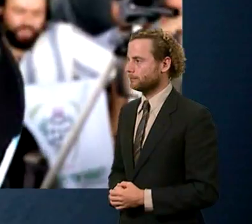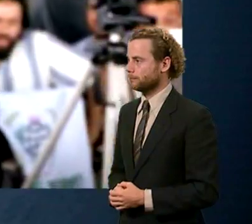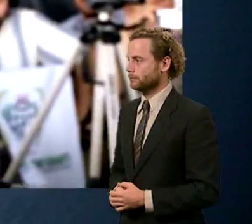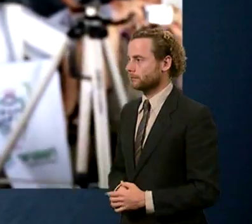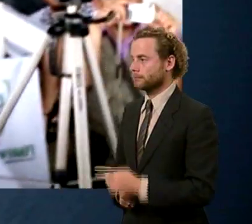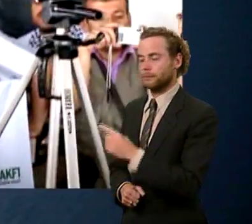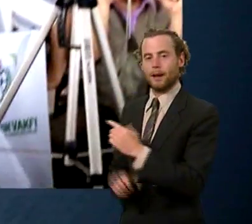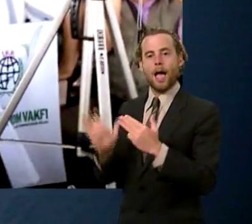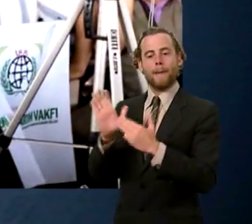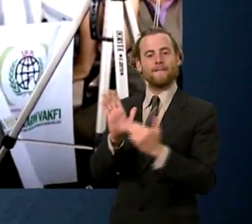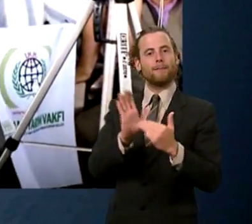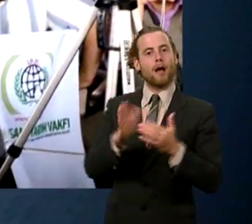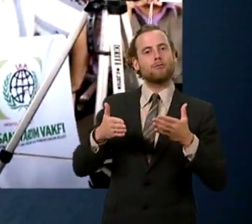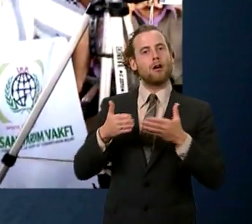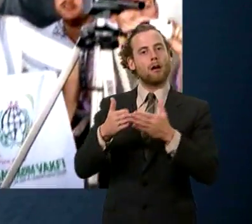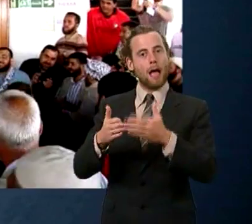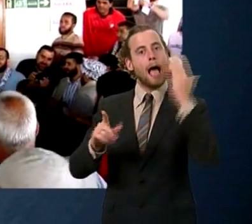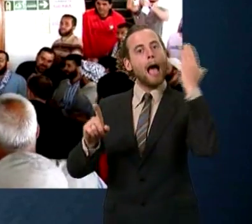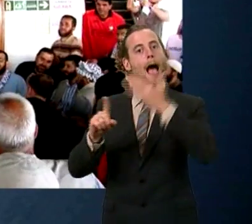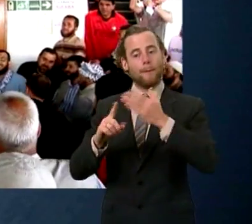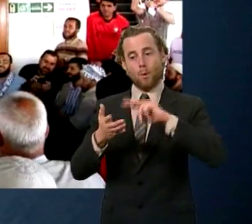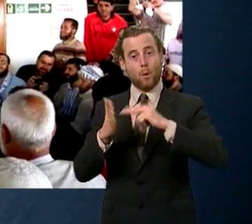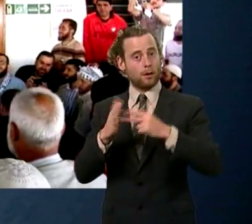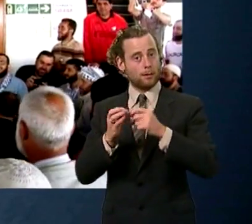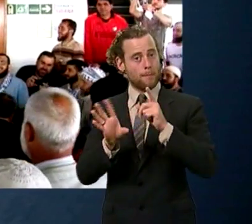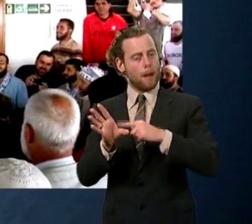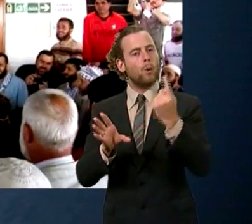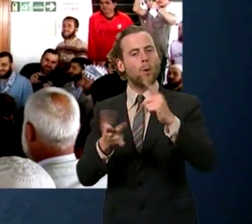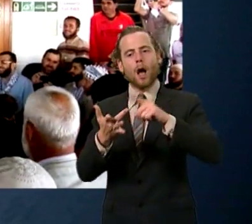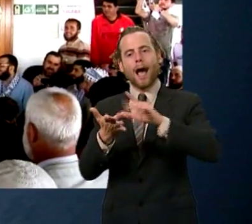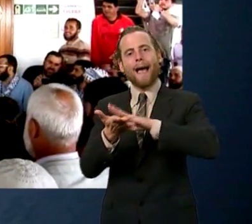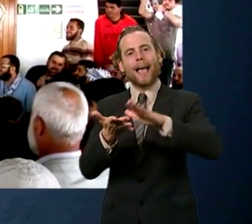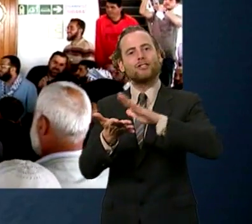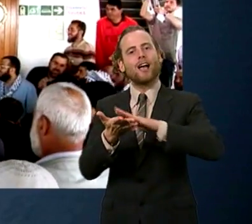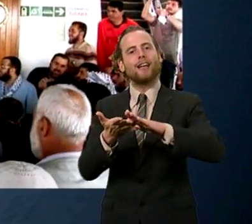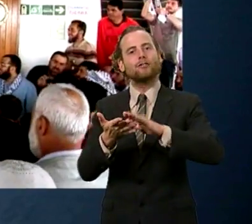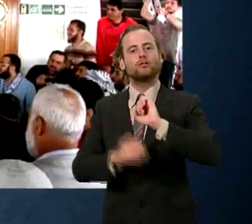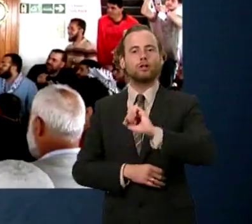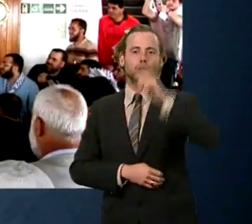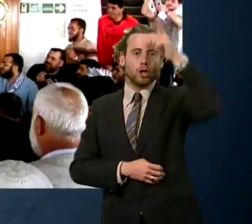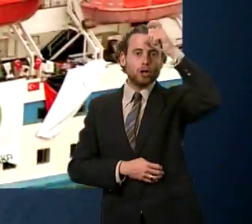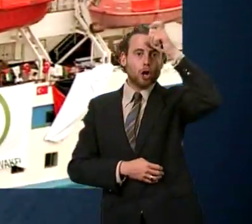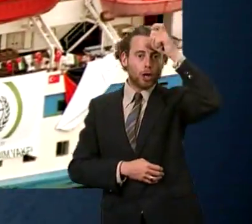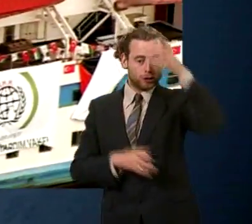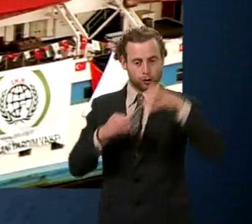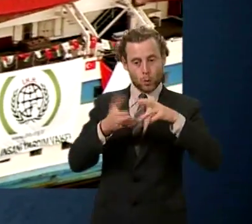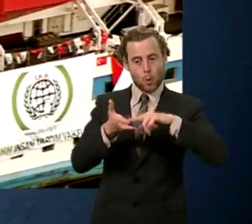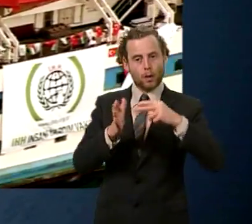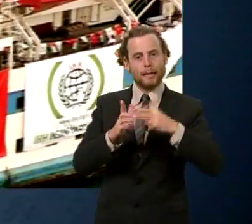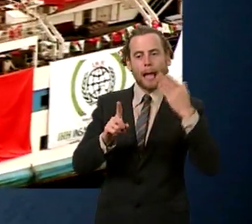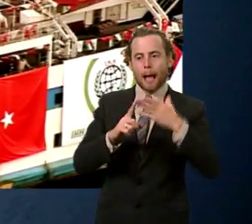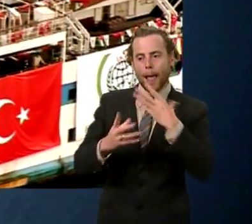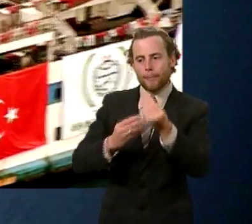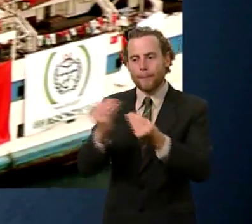The Mavi Marmara's mission was organized by the IHH, a Turkish humanitarian organization. There were